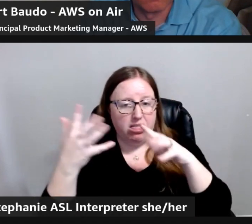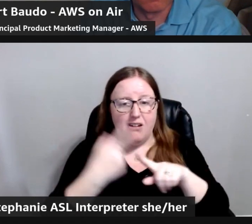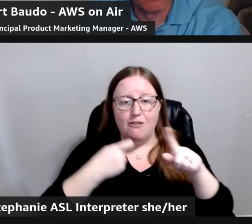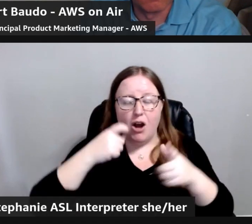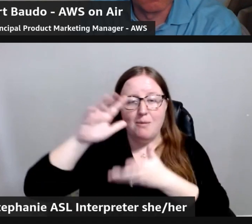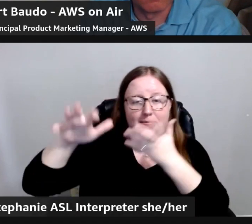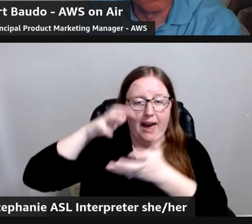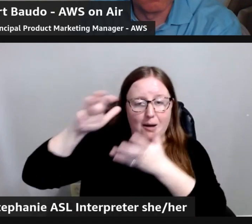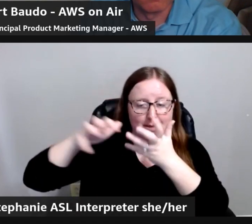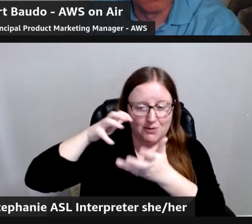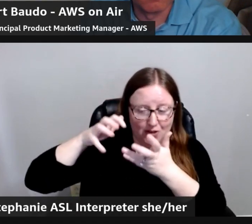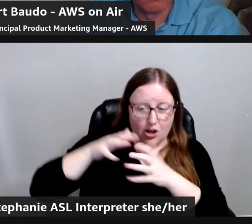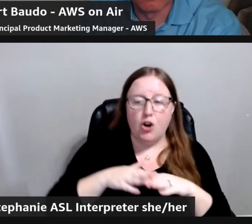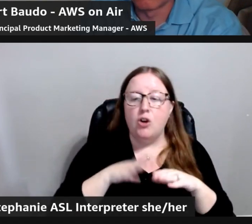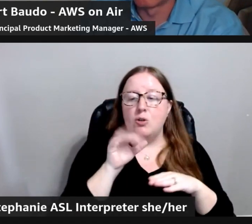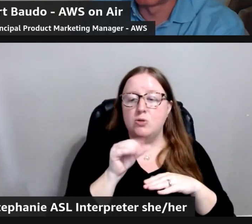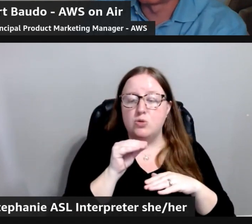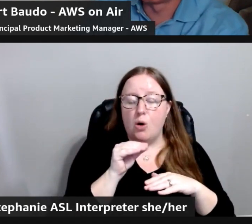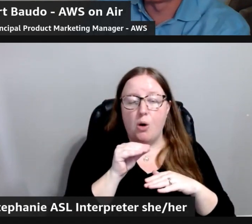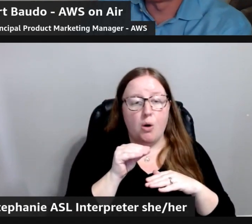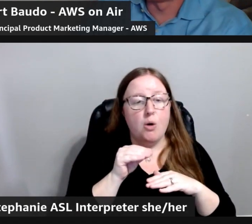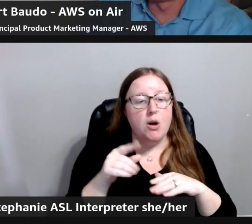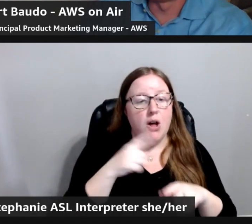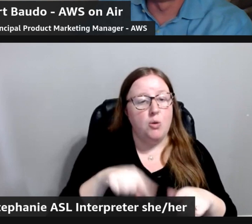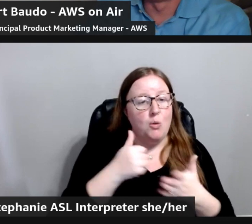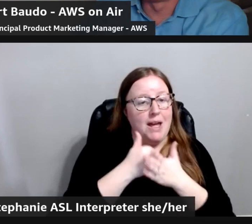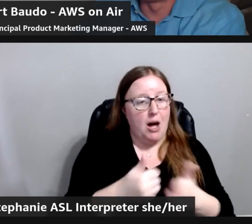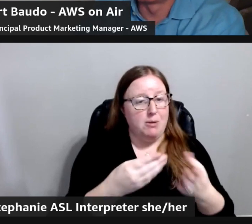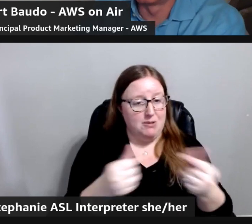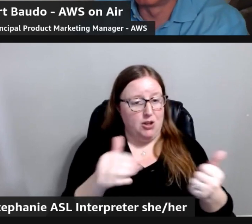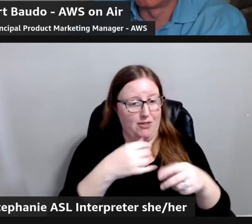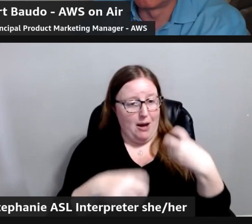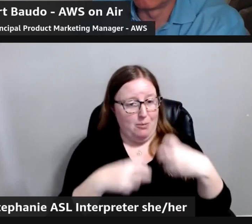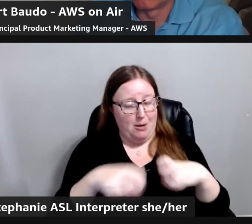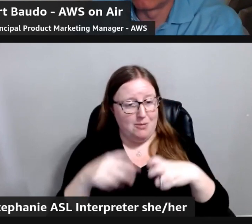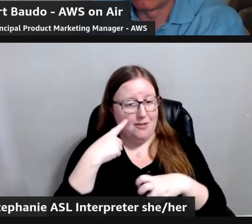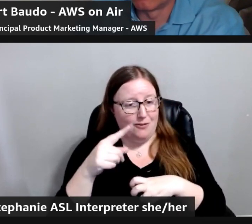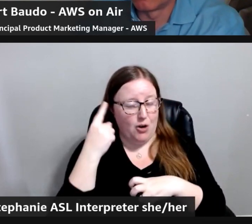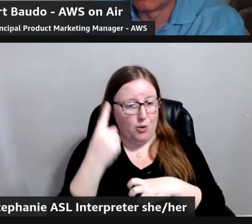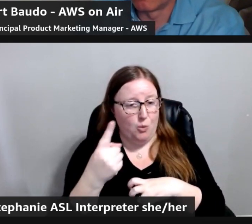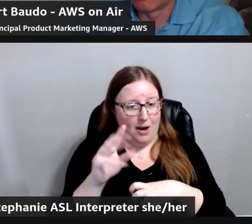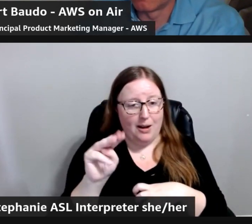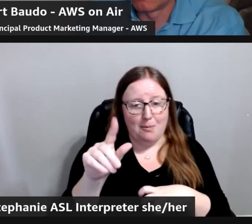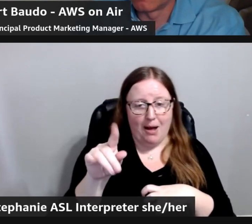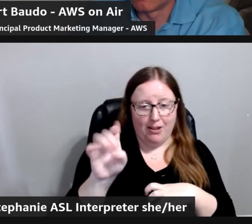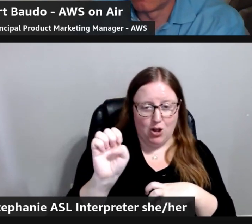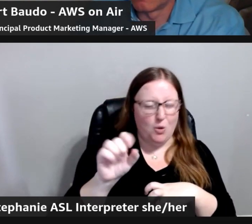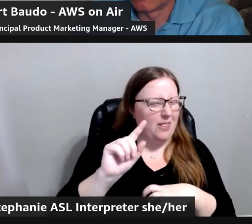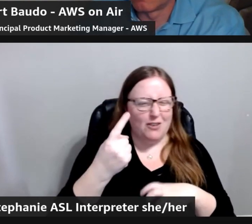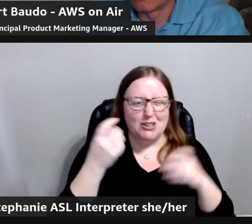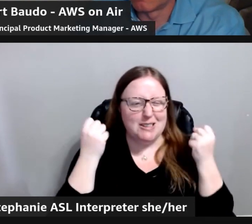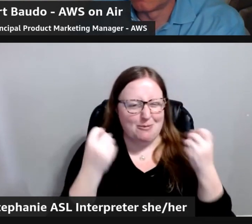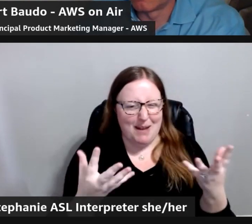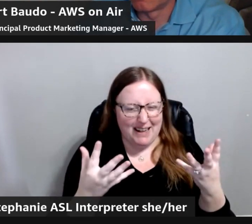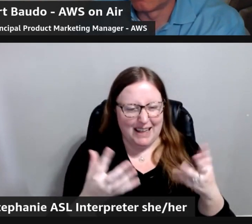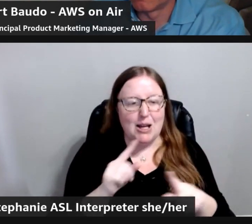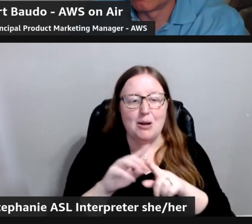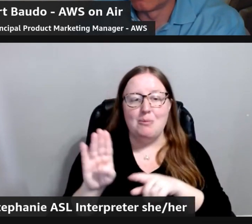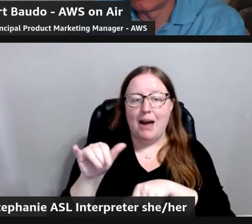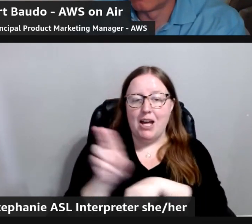in clean ways. And we actually helped them solve that problem for one molecule, the first of many, by